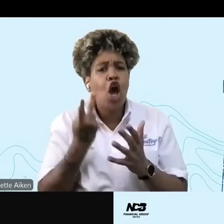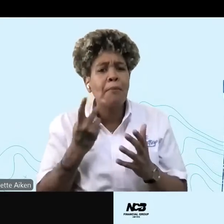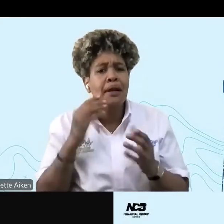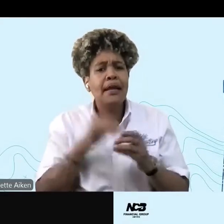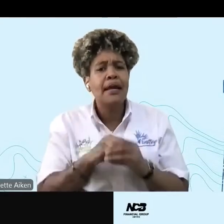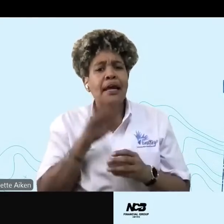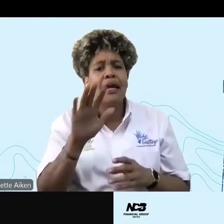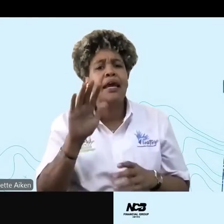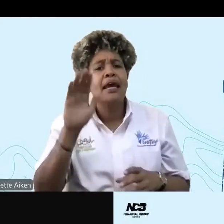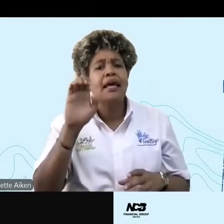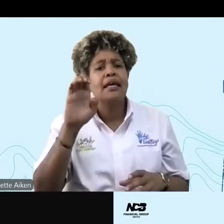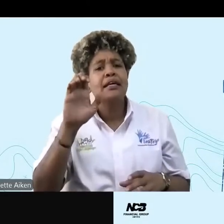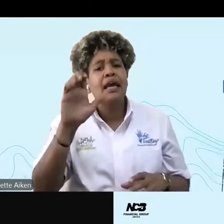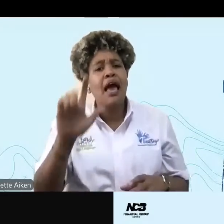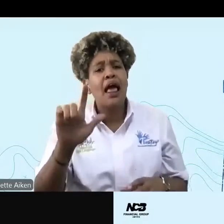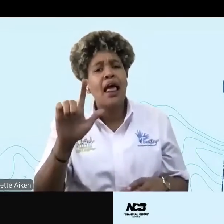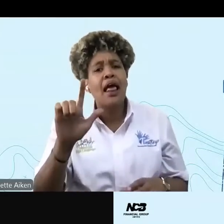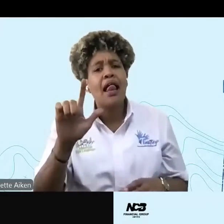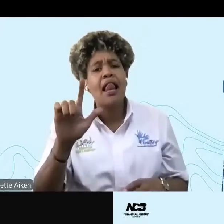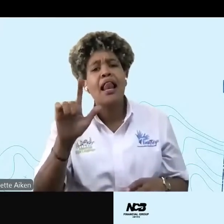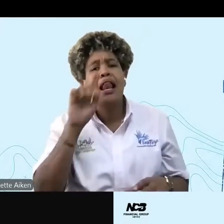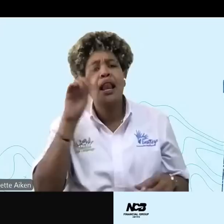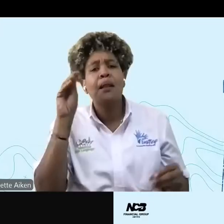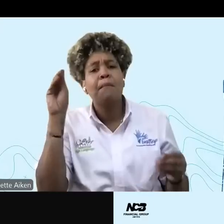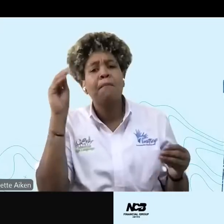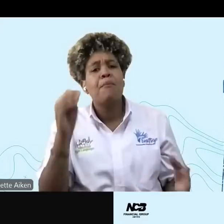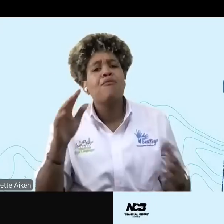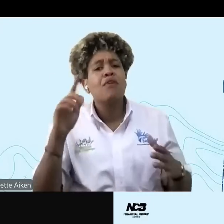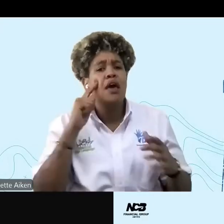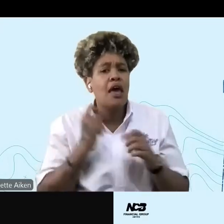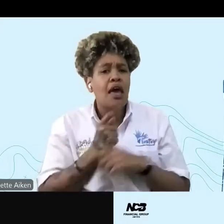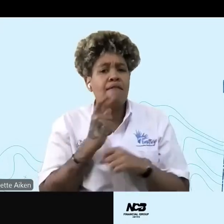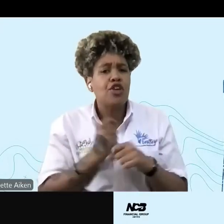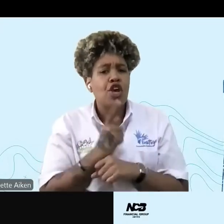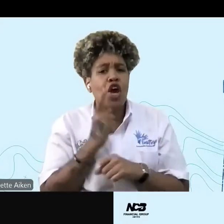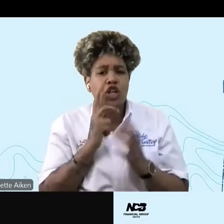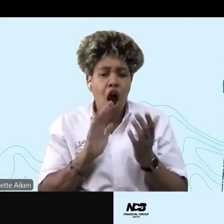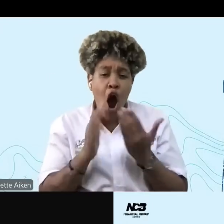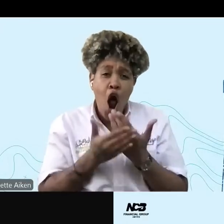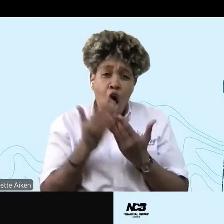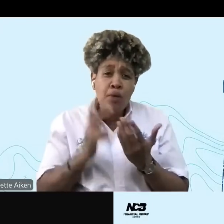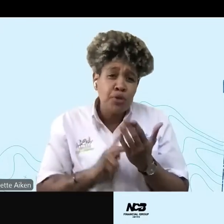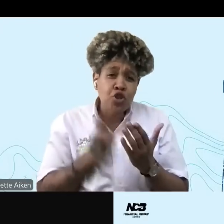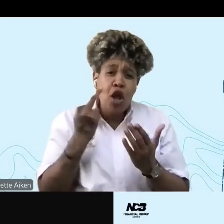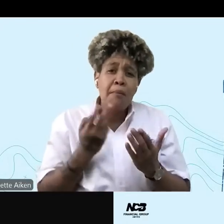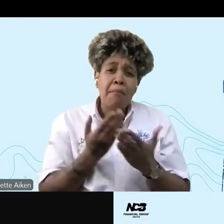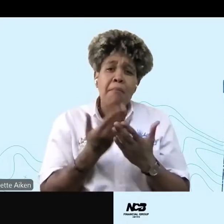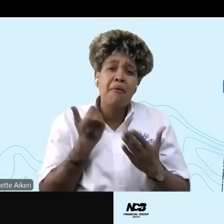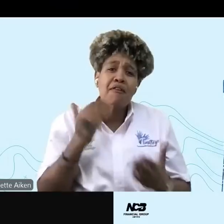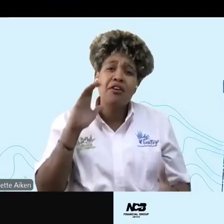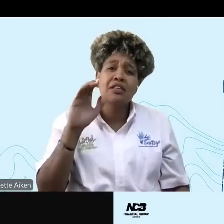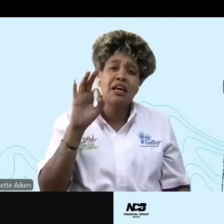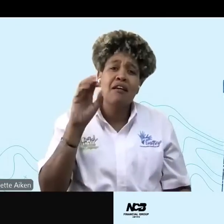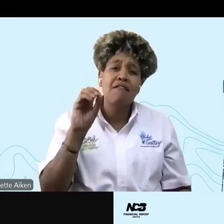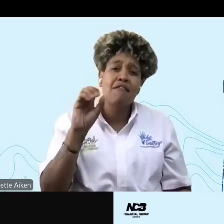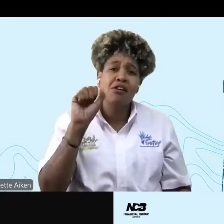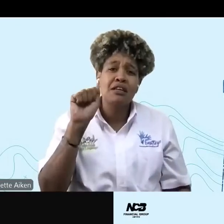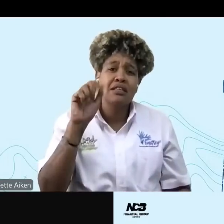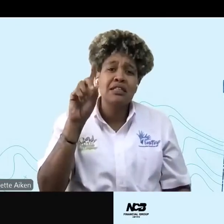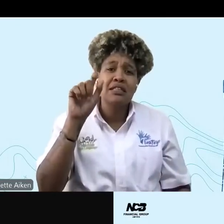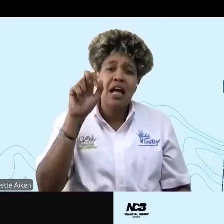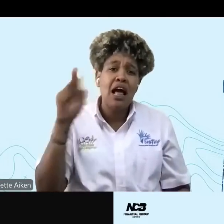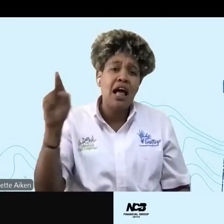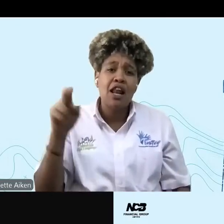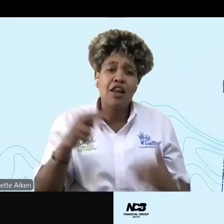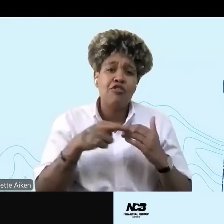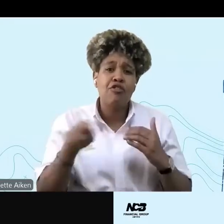the ECL provisions year over year. Before CFO Sadler references